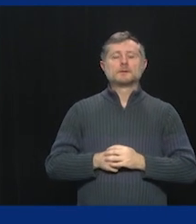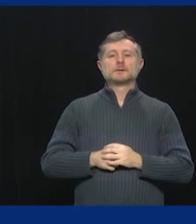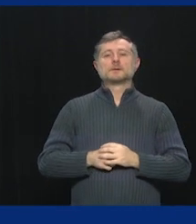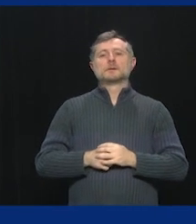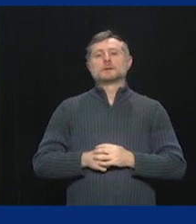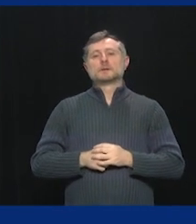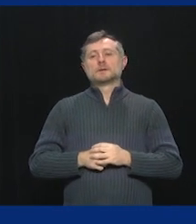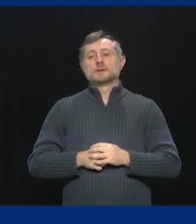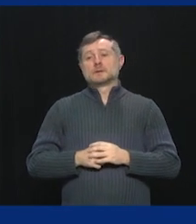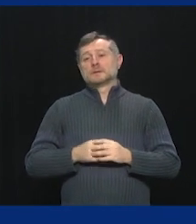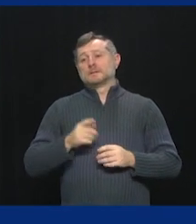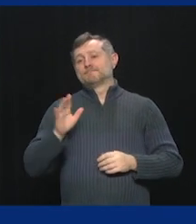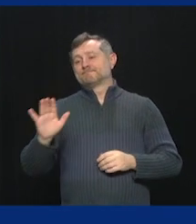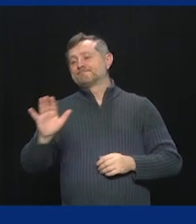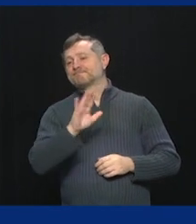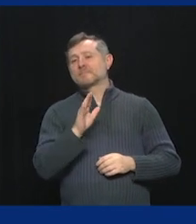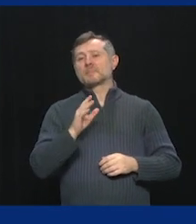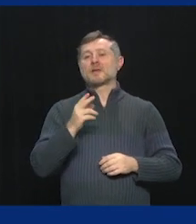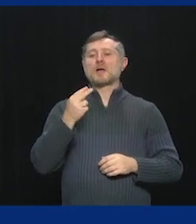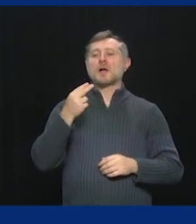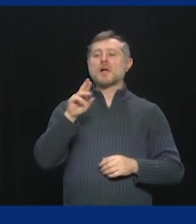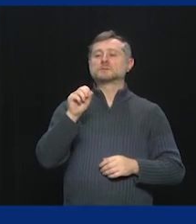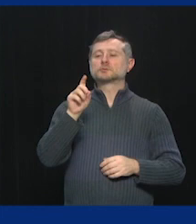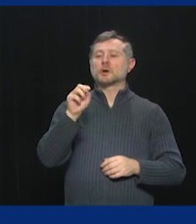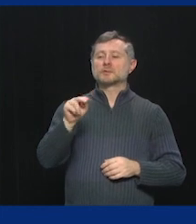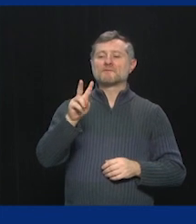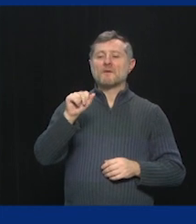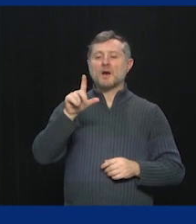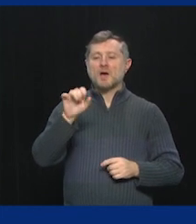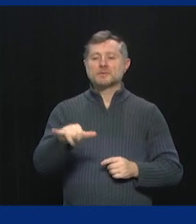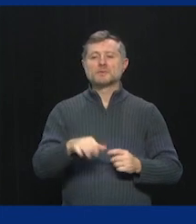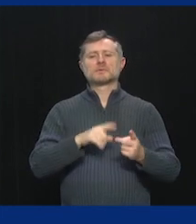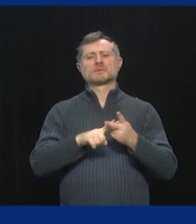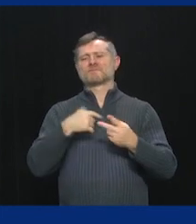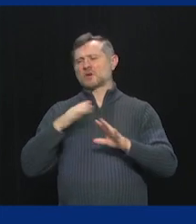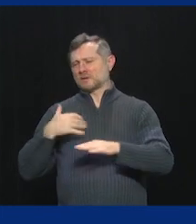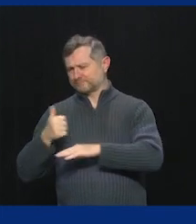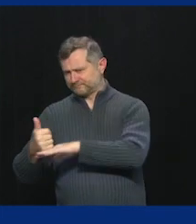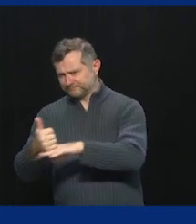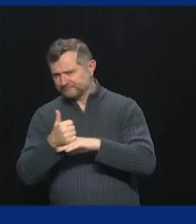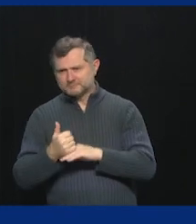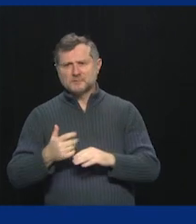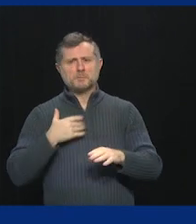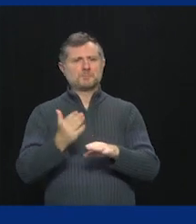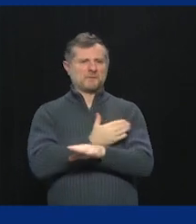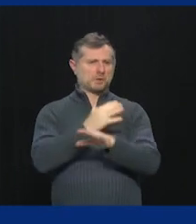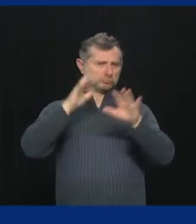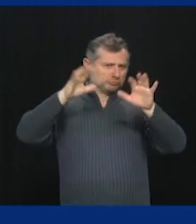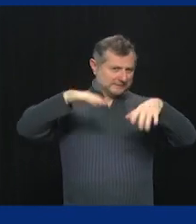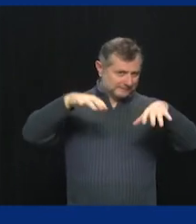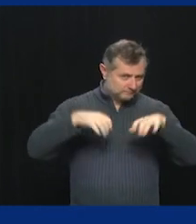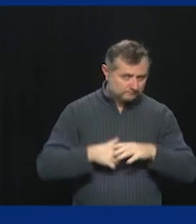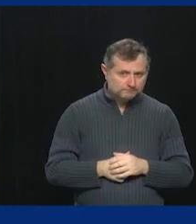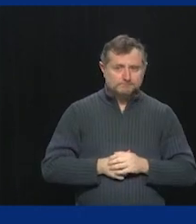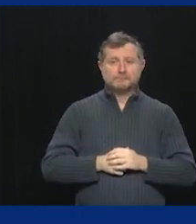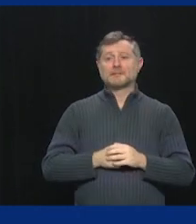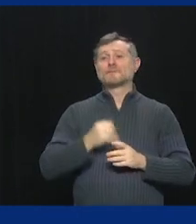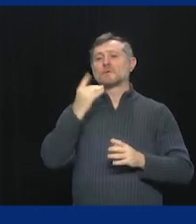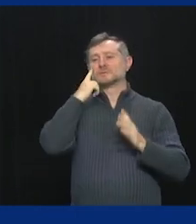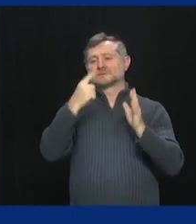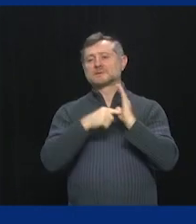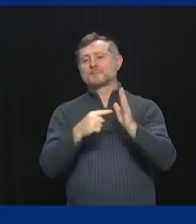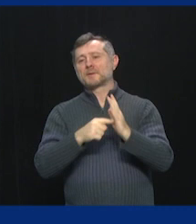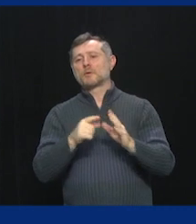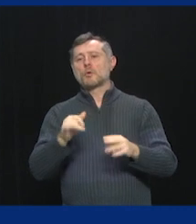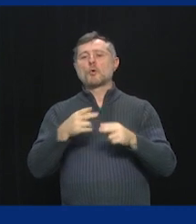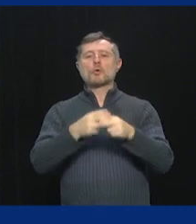through the Hudson Valley and into New York City as well. Just an example of that would be the swift water